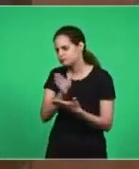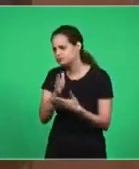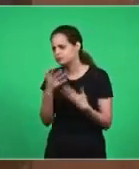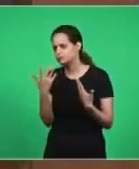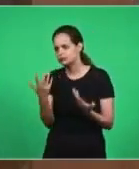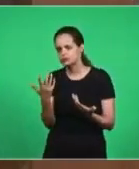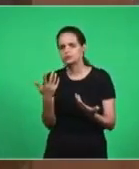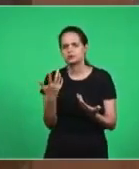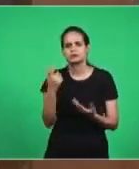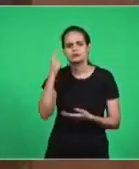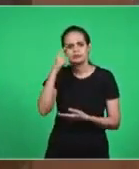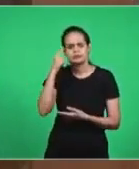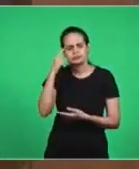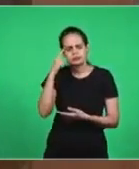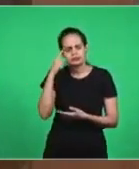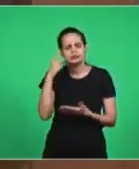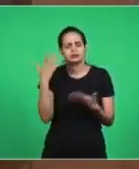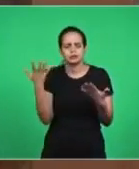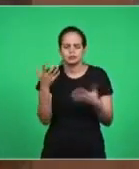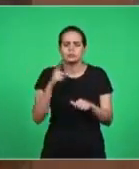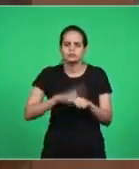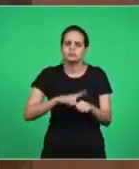which they are leaving.